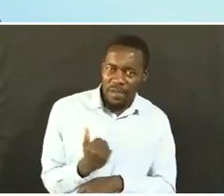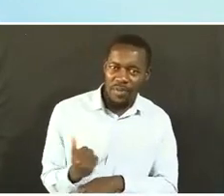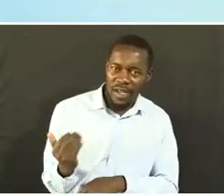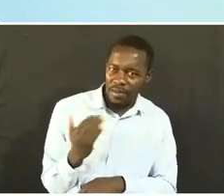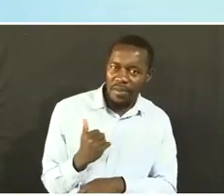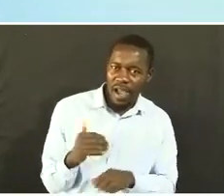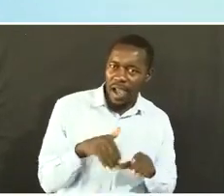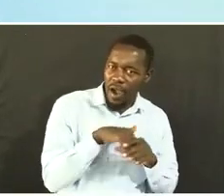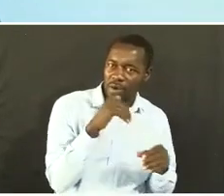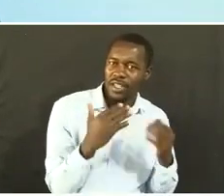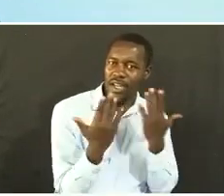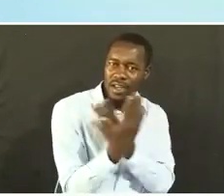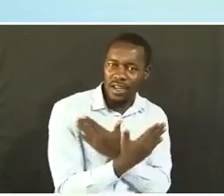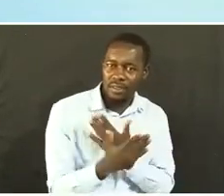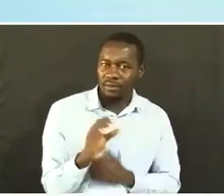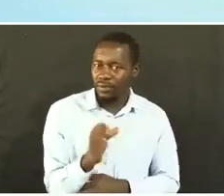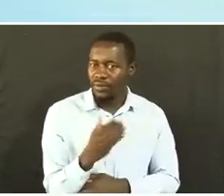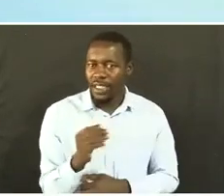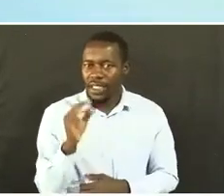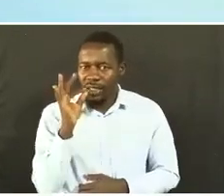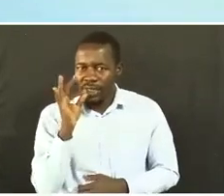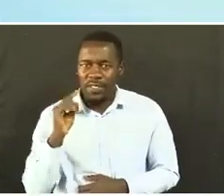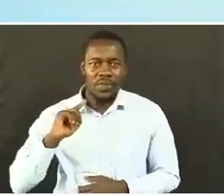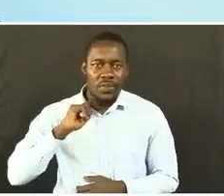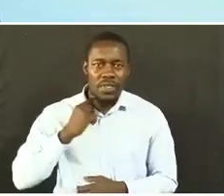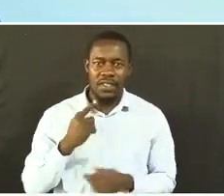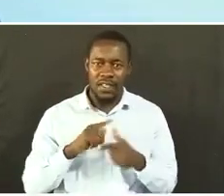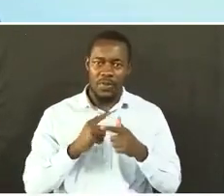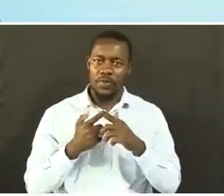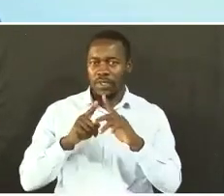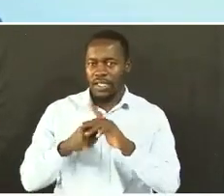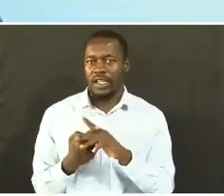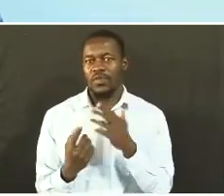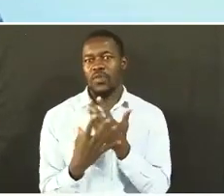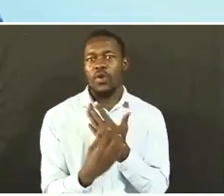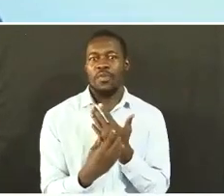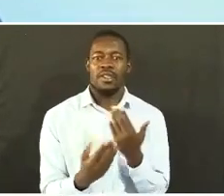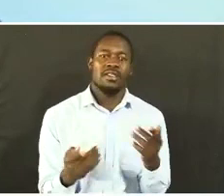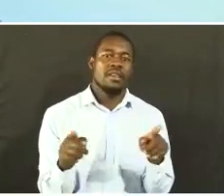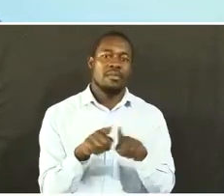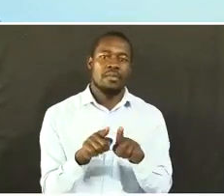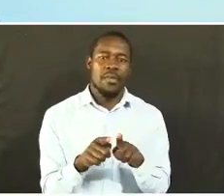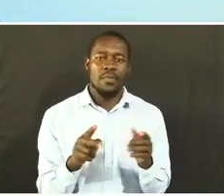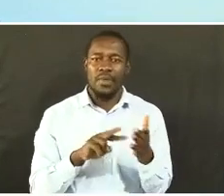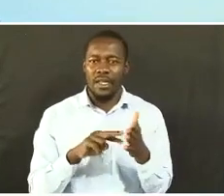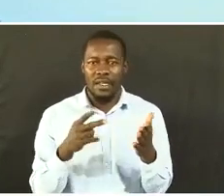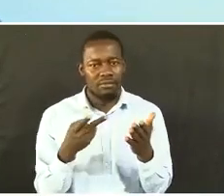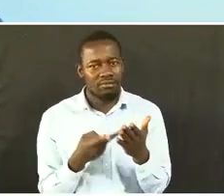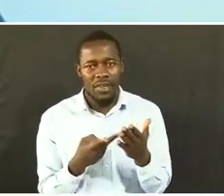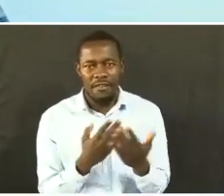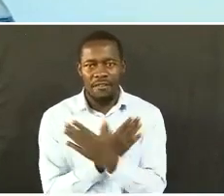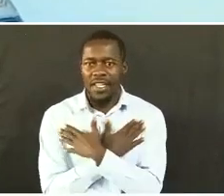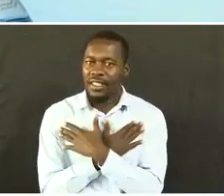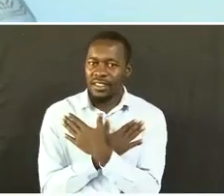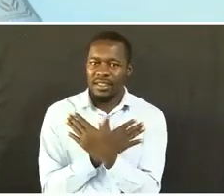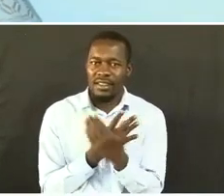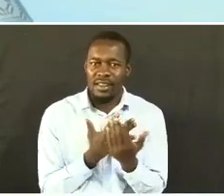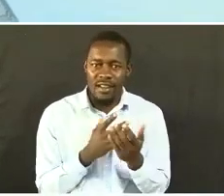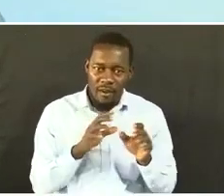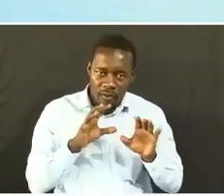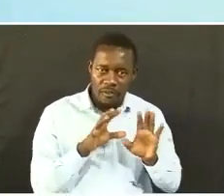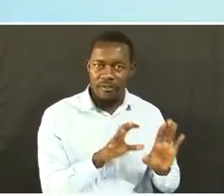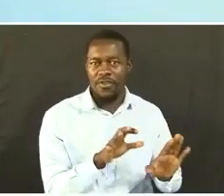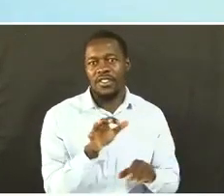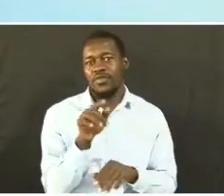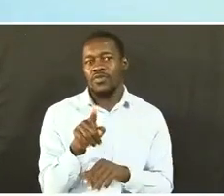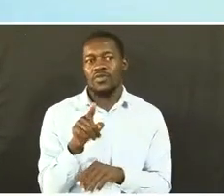with their friends, and because everybody else is taking something, they also join in and start taking, and that is how they get